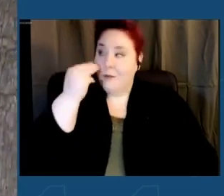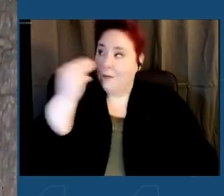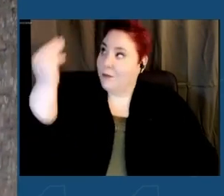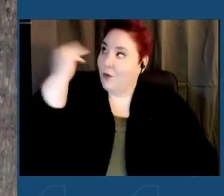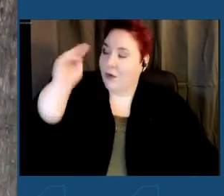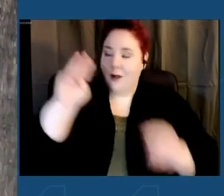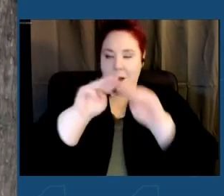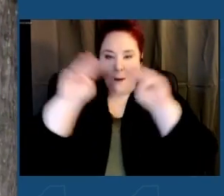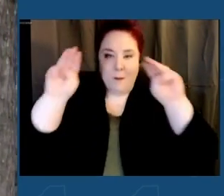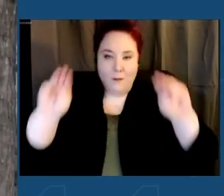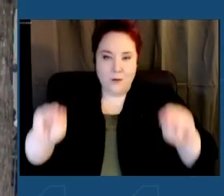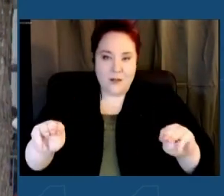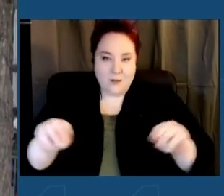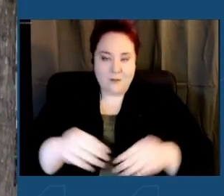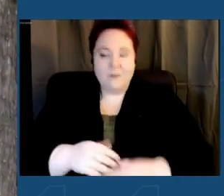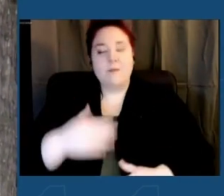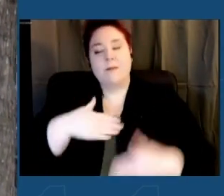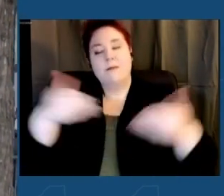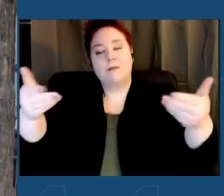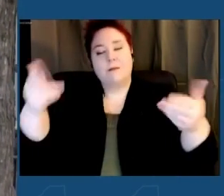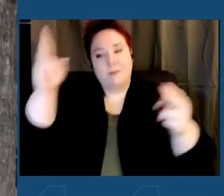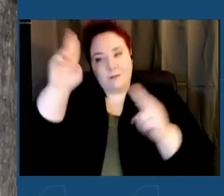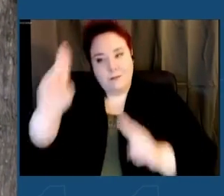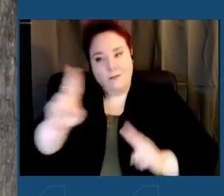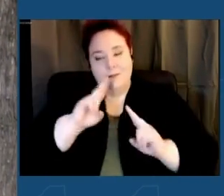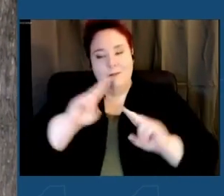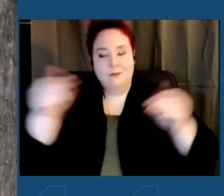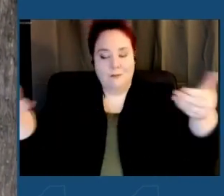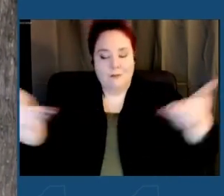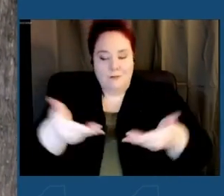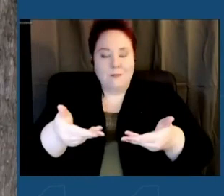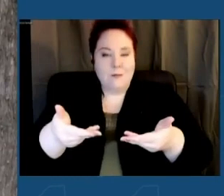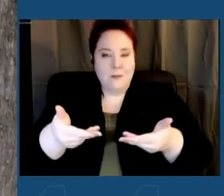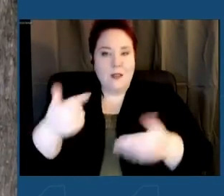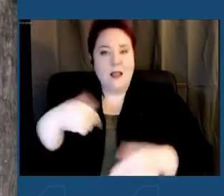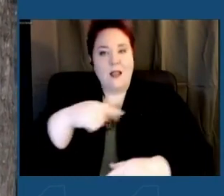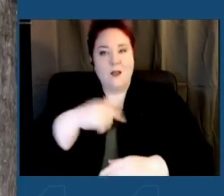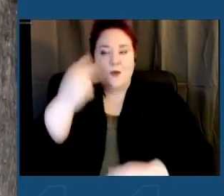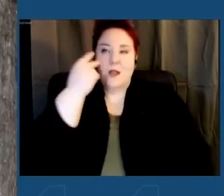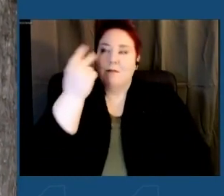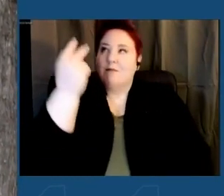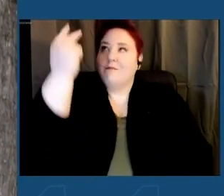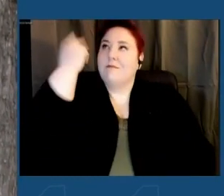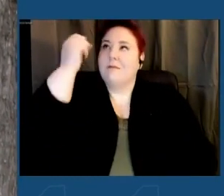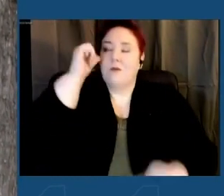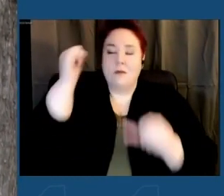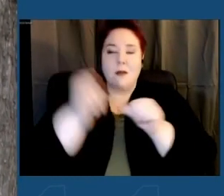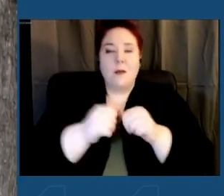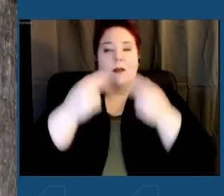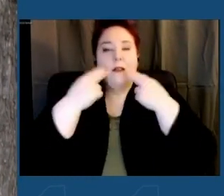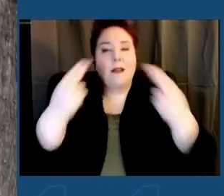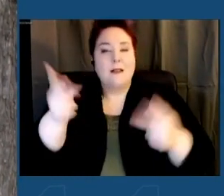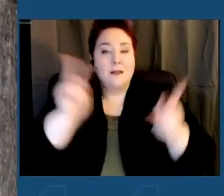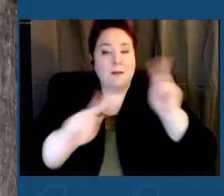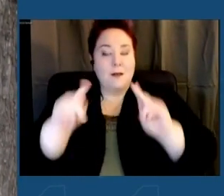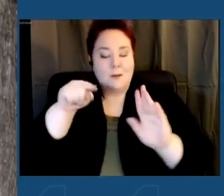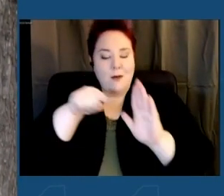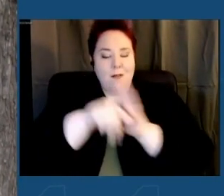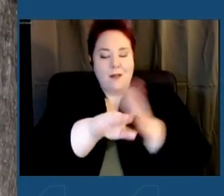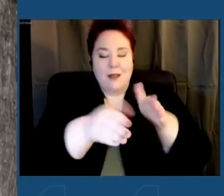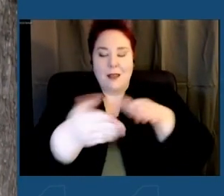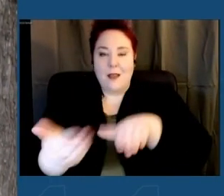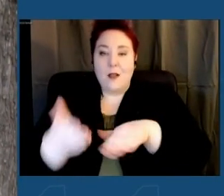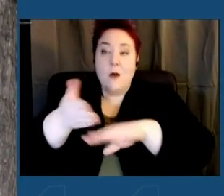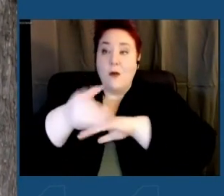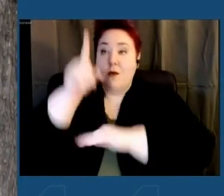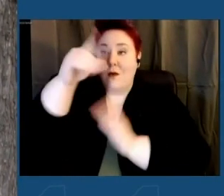my honor to welcome you today as we pay tribute to the innocent people killed and the more than 1,000 people